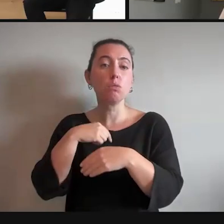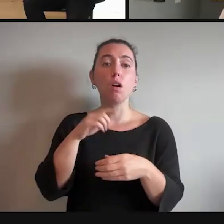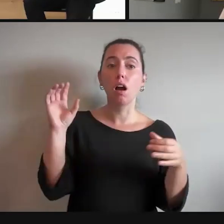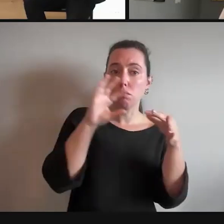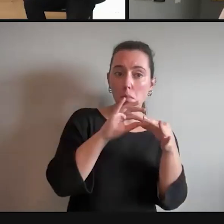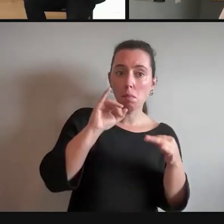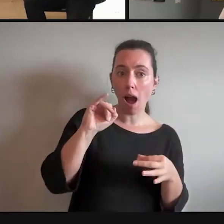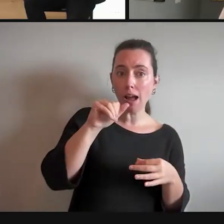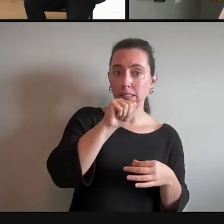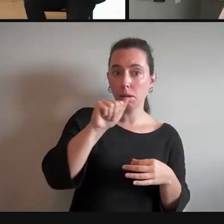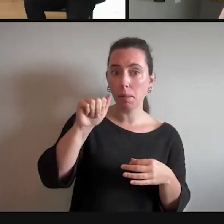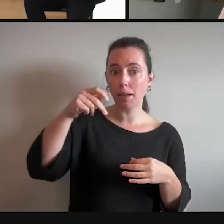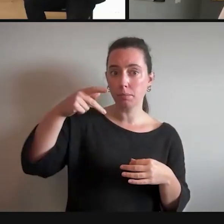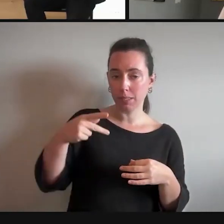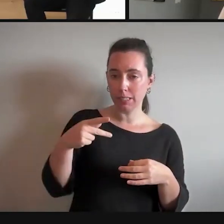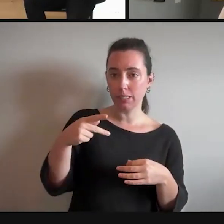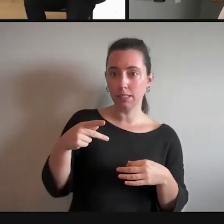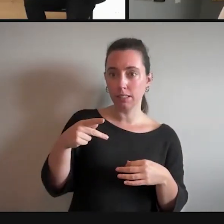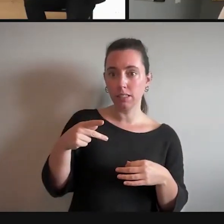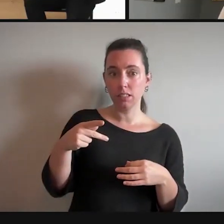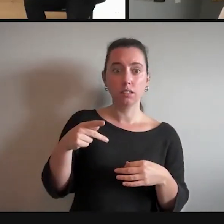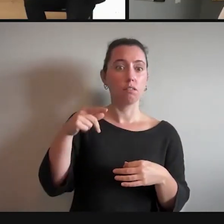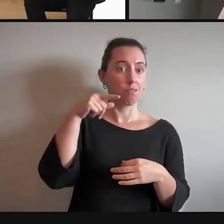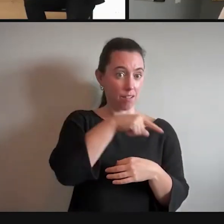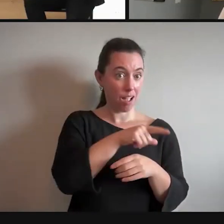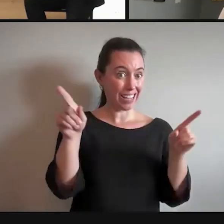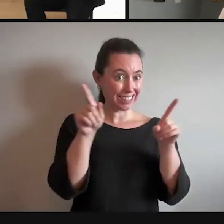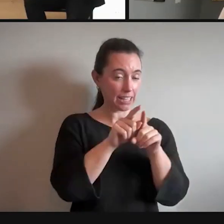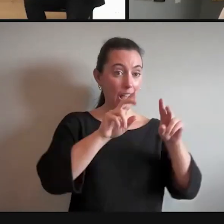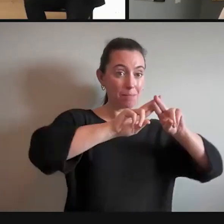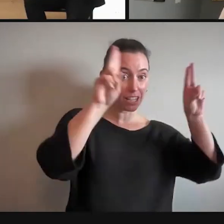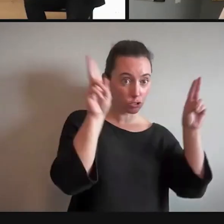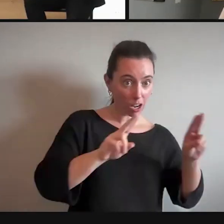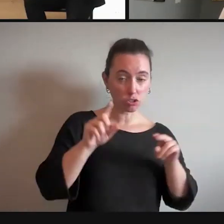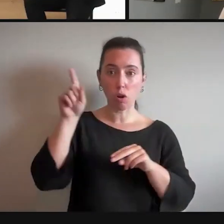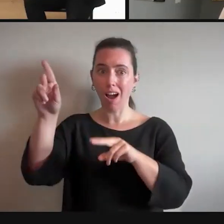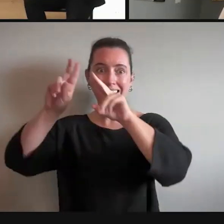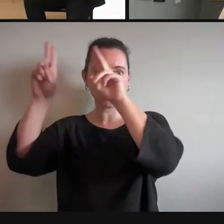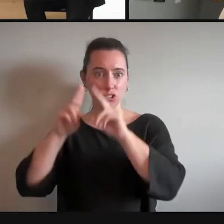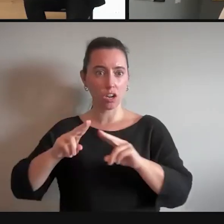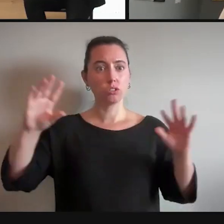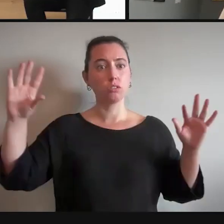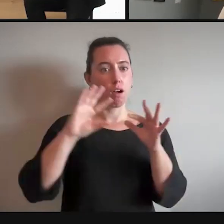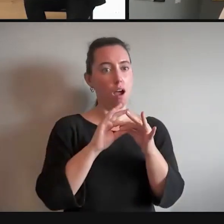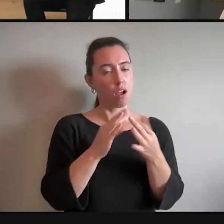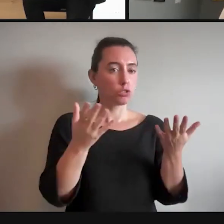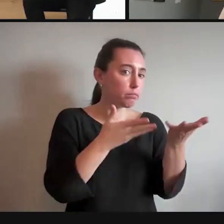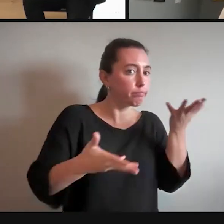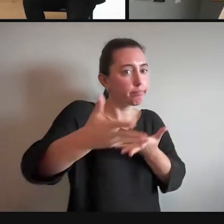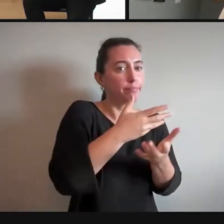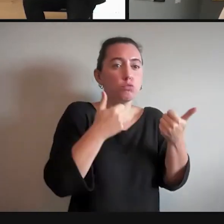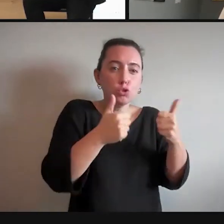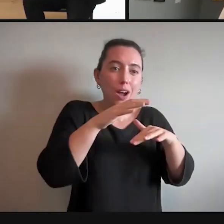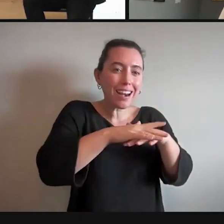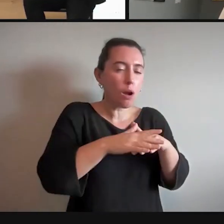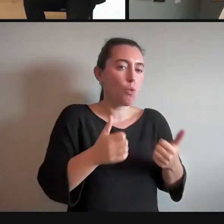is a great place and a great room for sharing best practices. We found